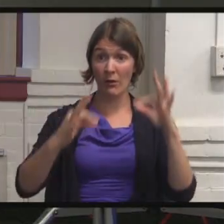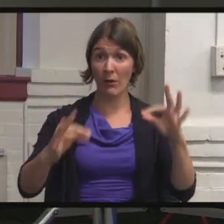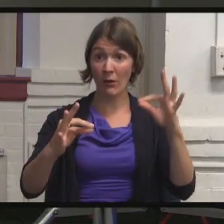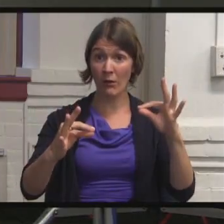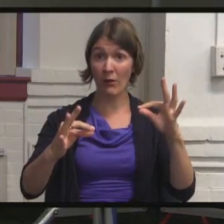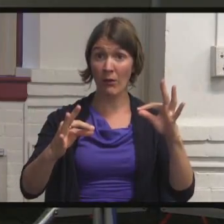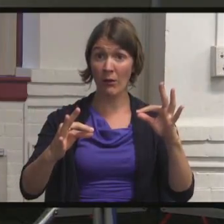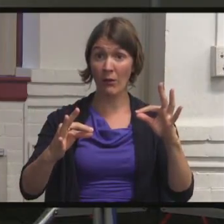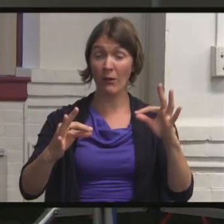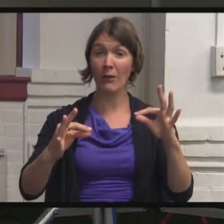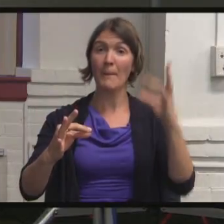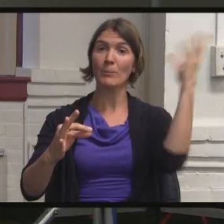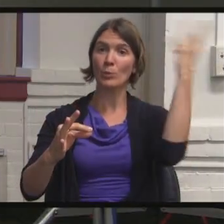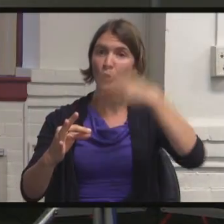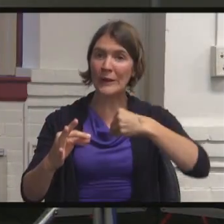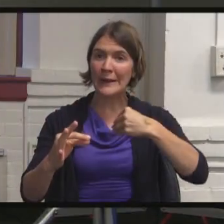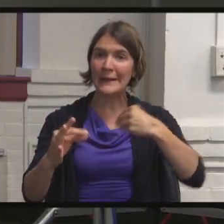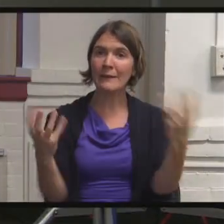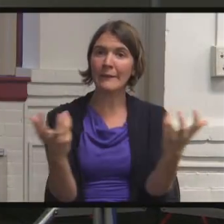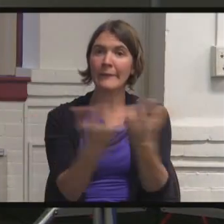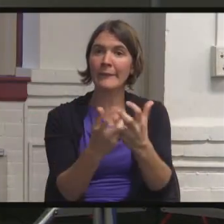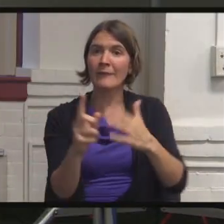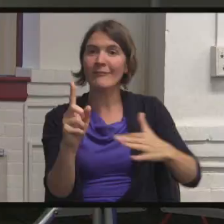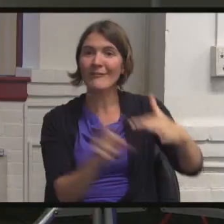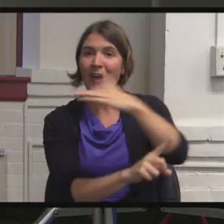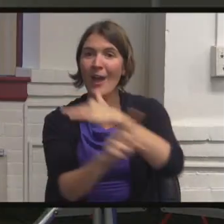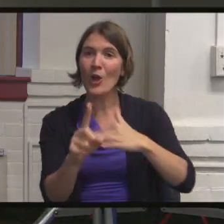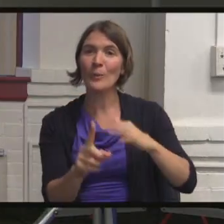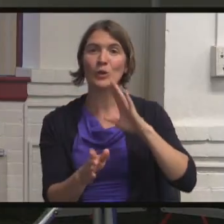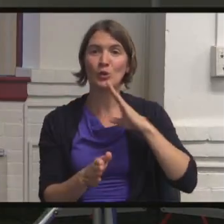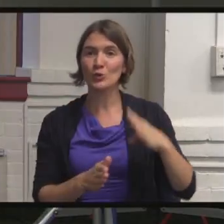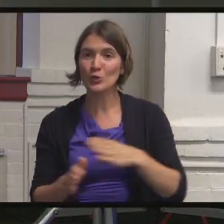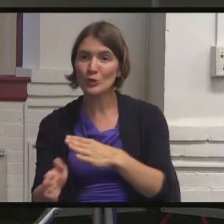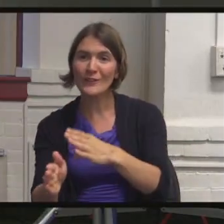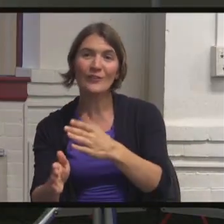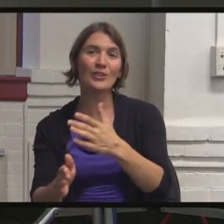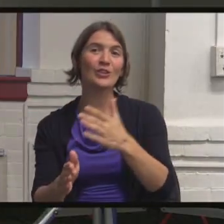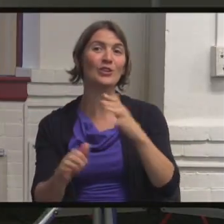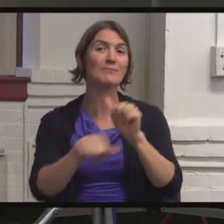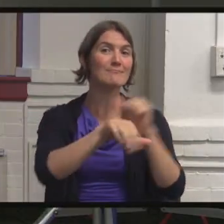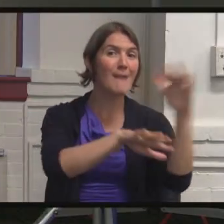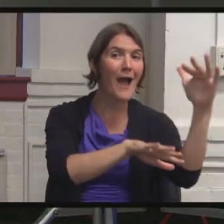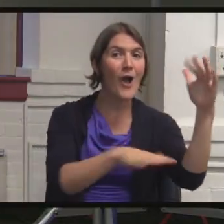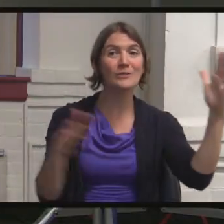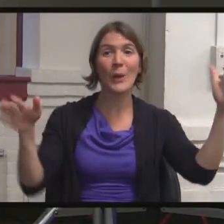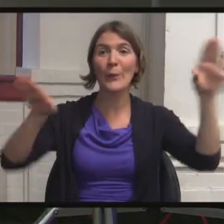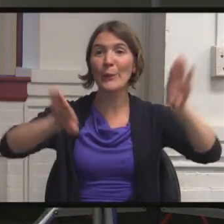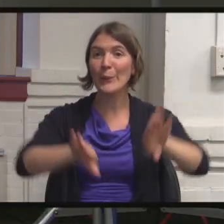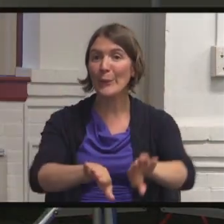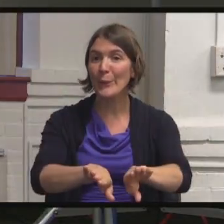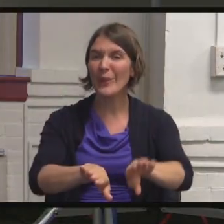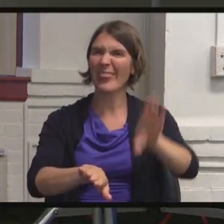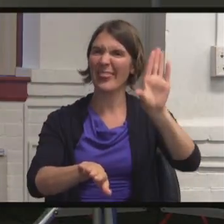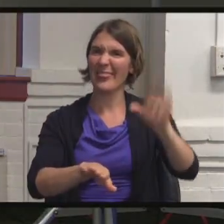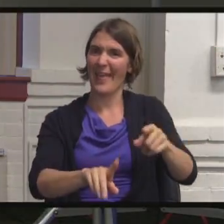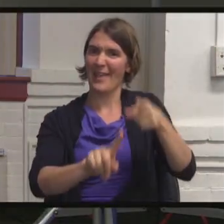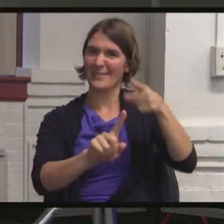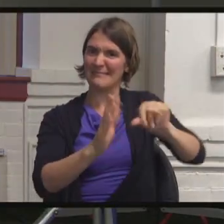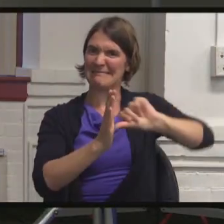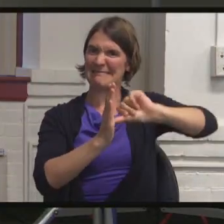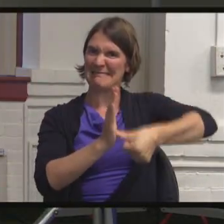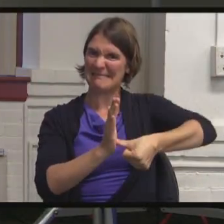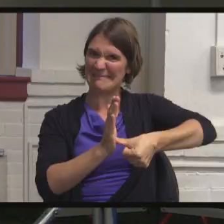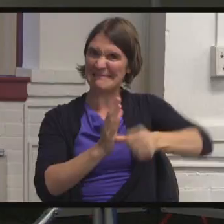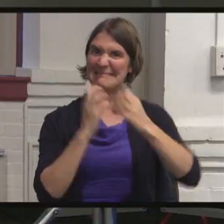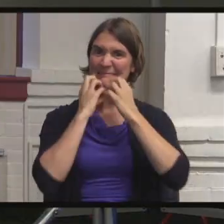something that frames the scenic qualities of the West River Valley and the Connecticut River in a